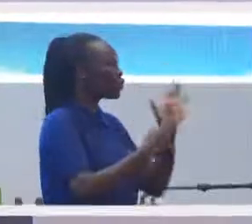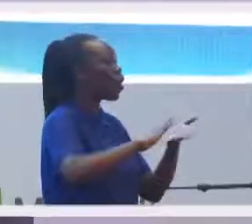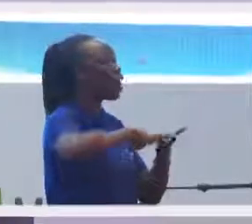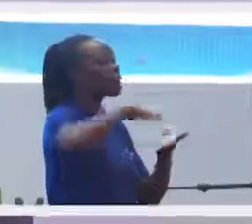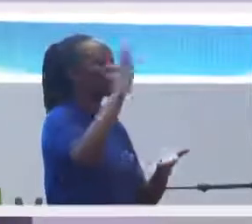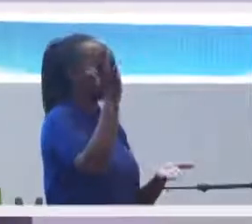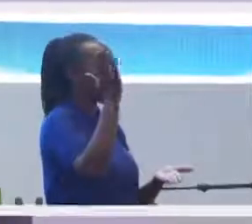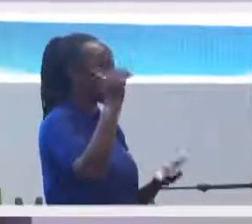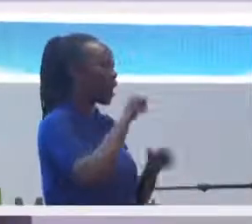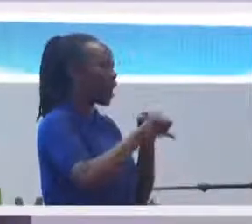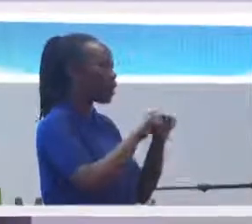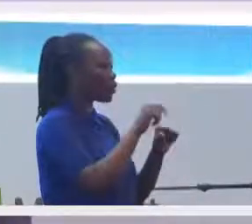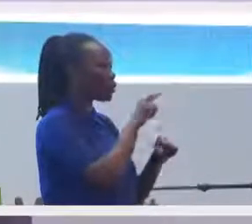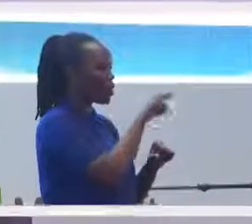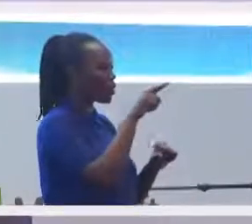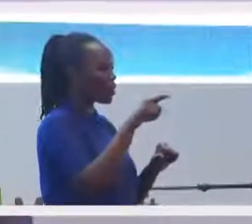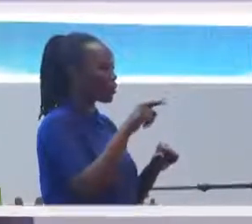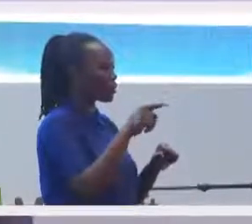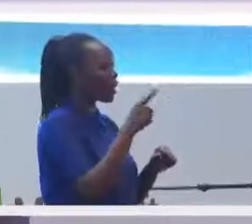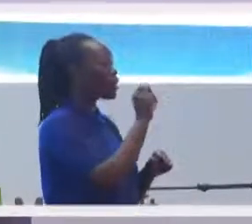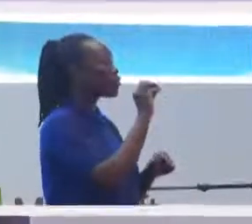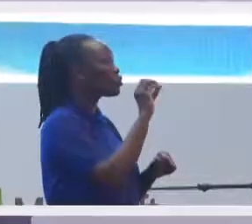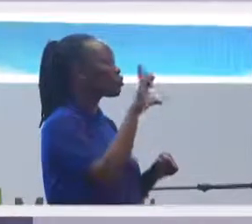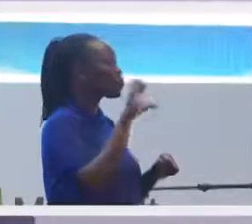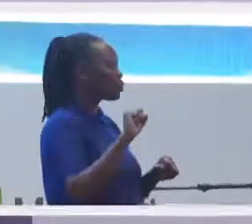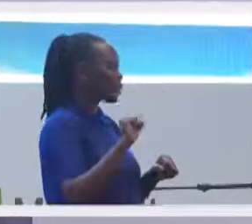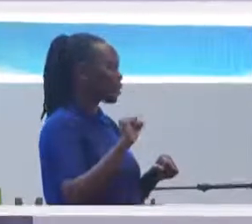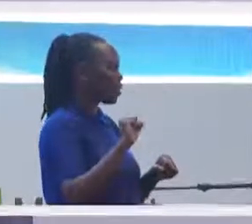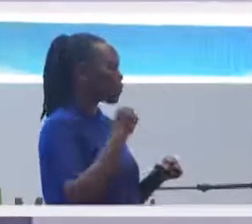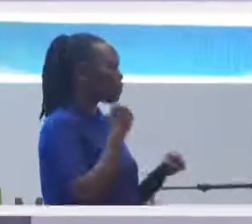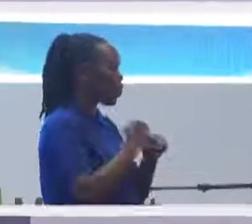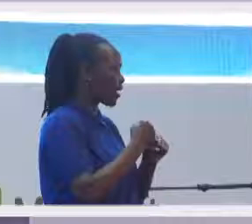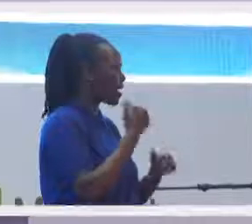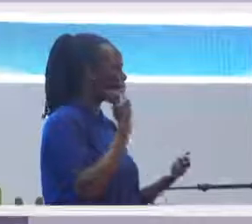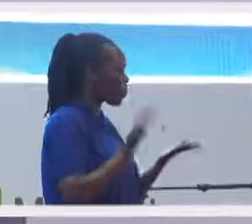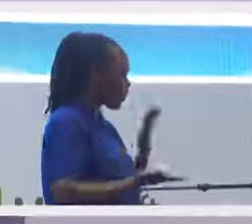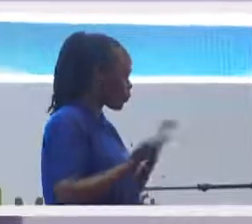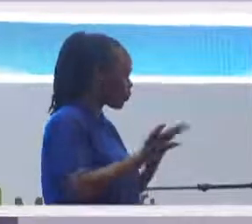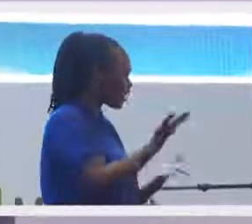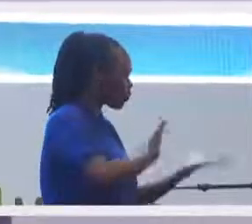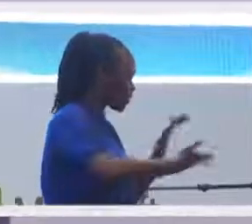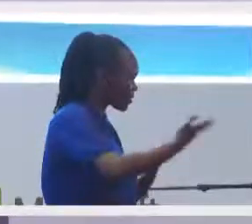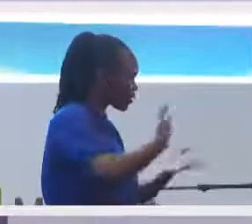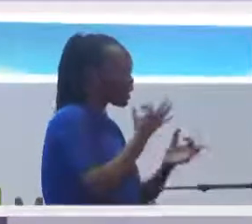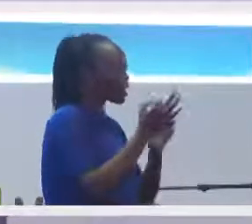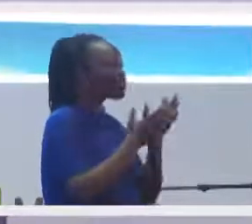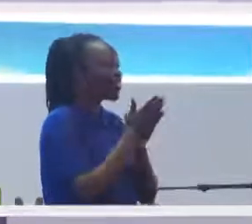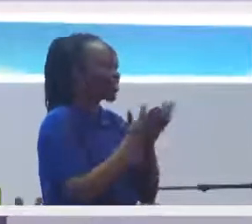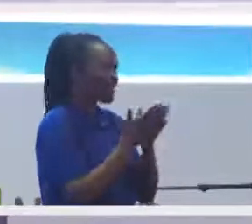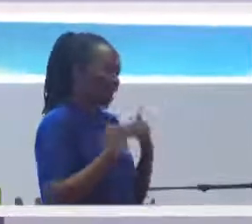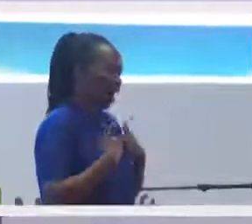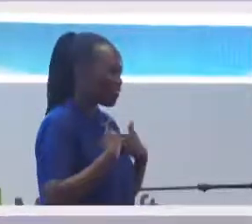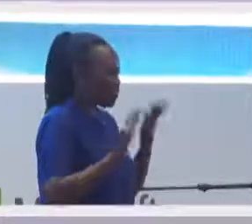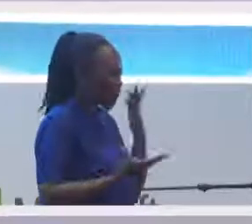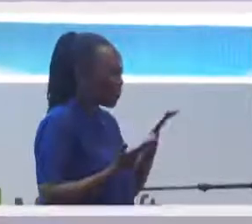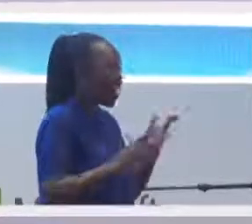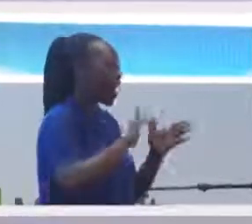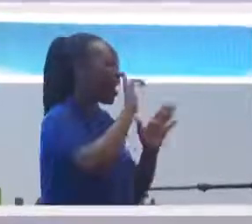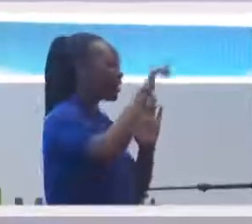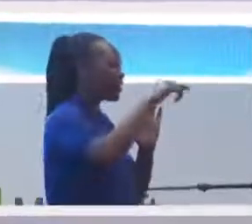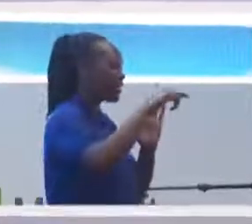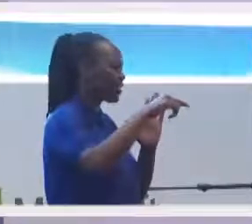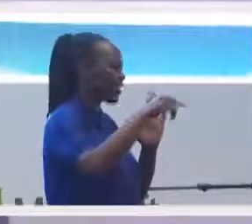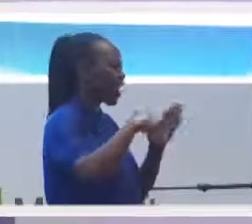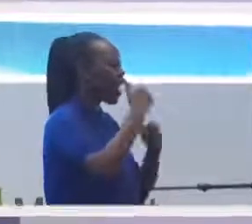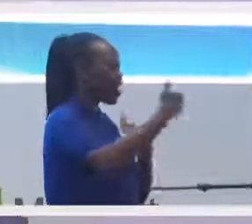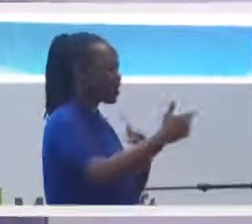more about those available tools, and we can have a conversation. So if you are interested, of course, after lunch. I'm kidding,